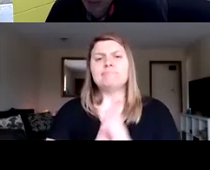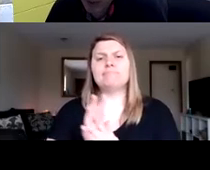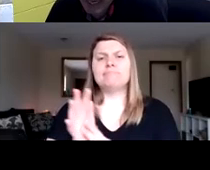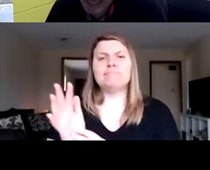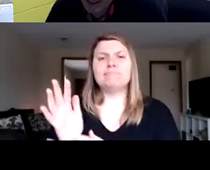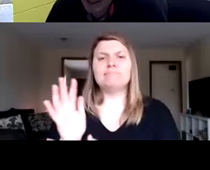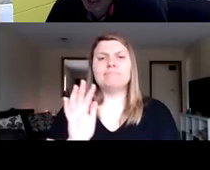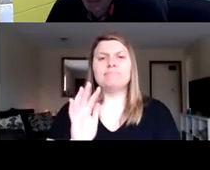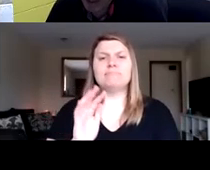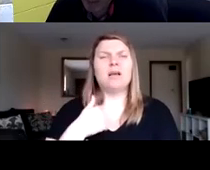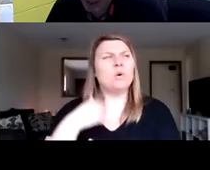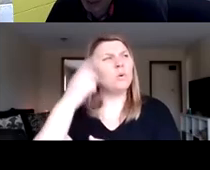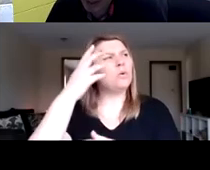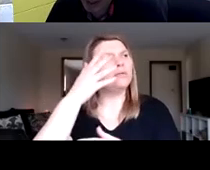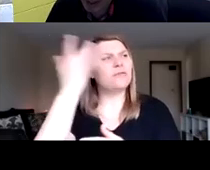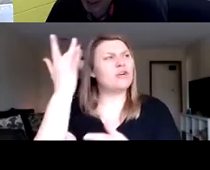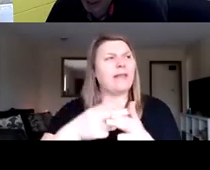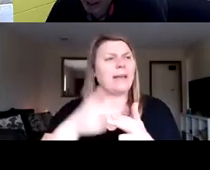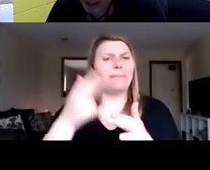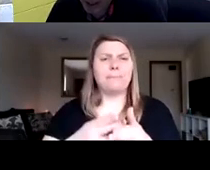I'm blanking on the name of it, but